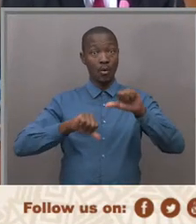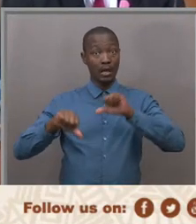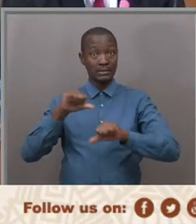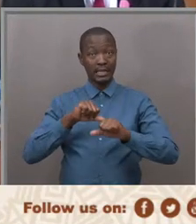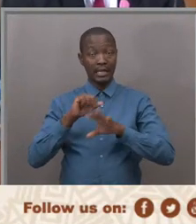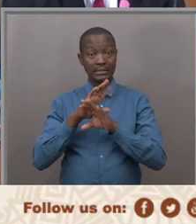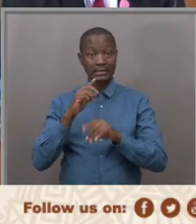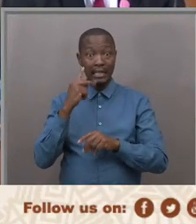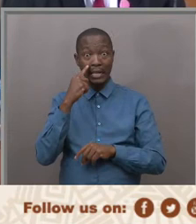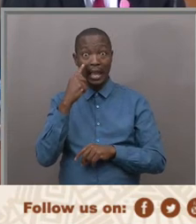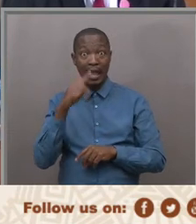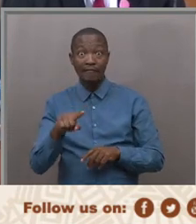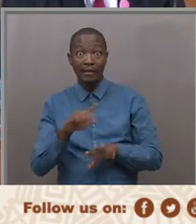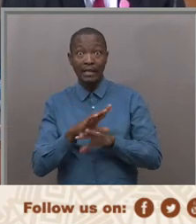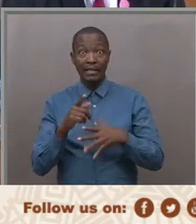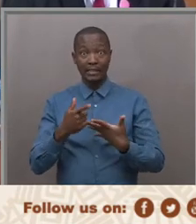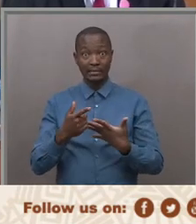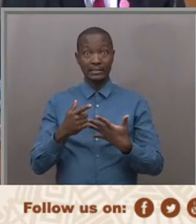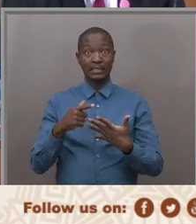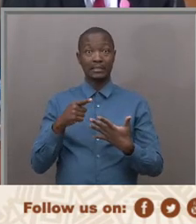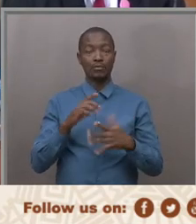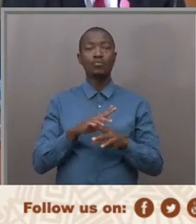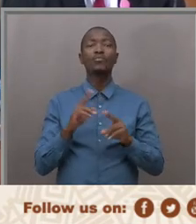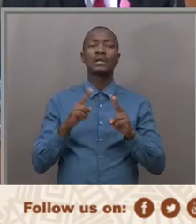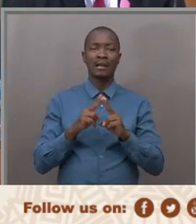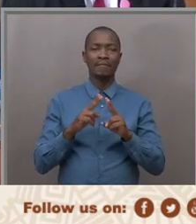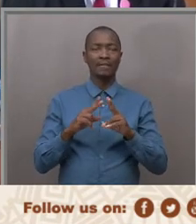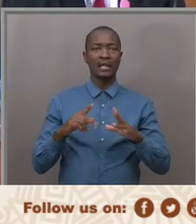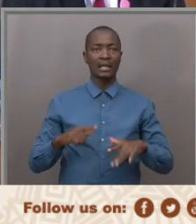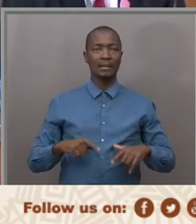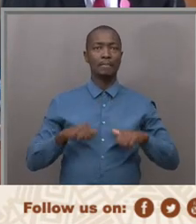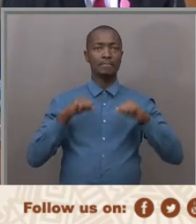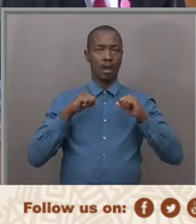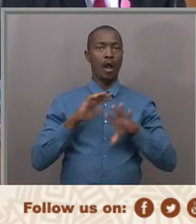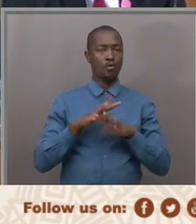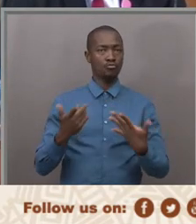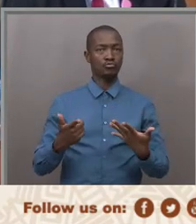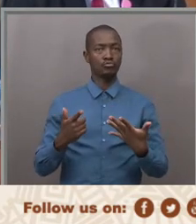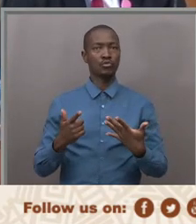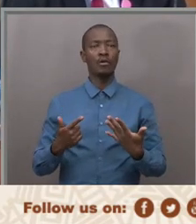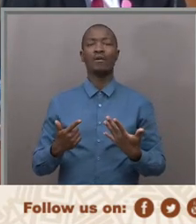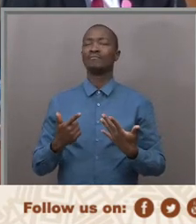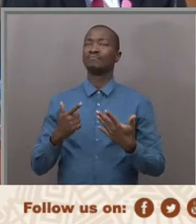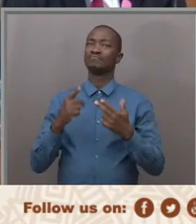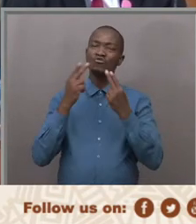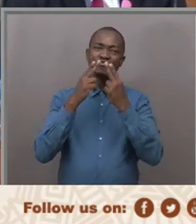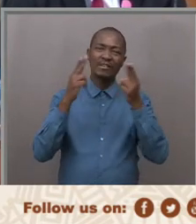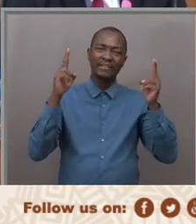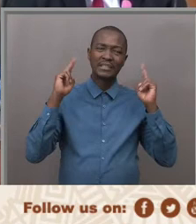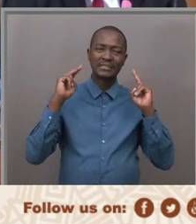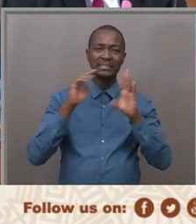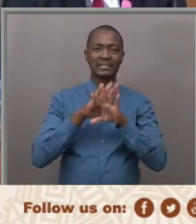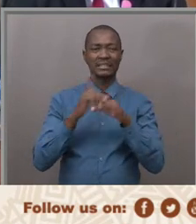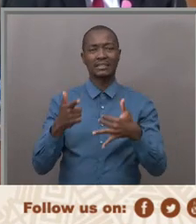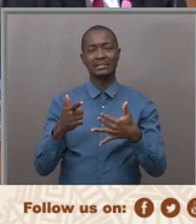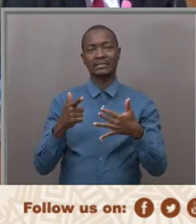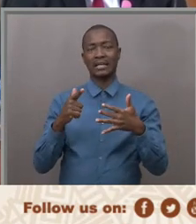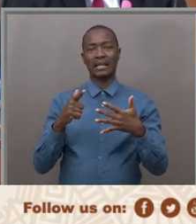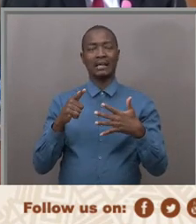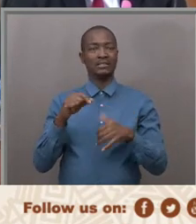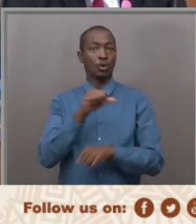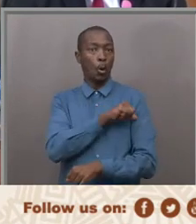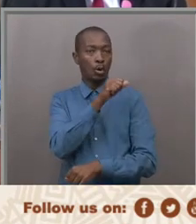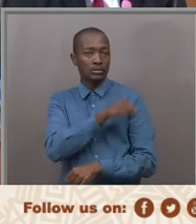approach in this battle. We are very proud of the Gauteng-based universities and academic hospitals